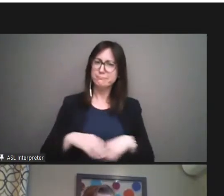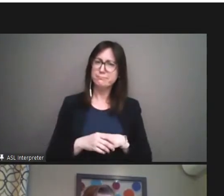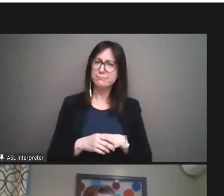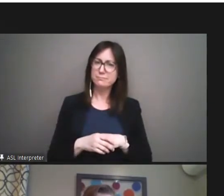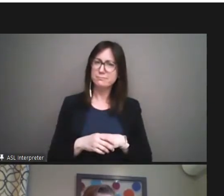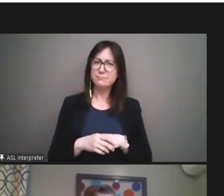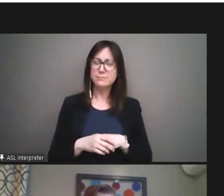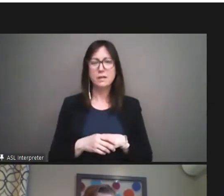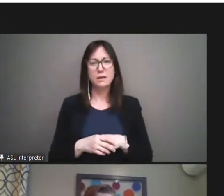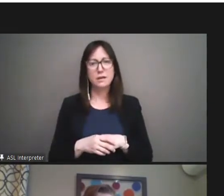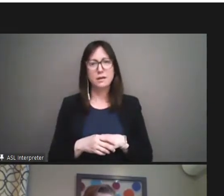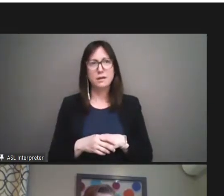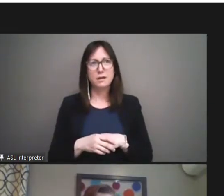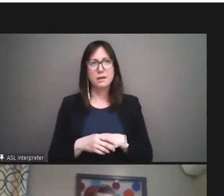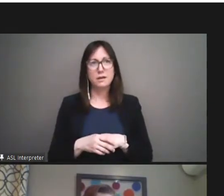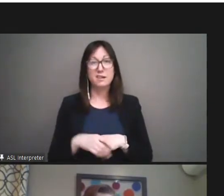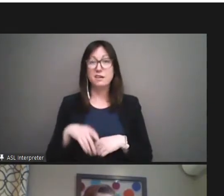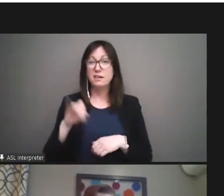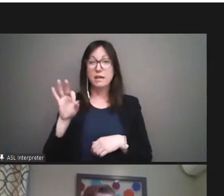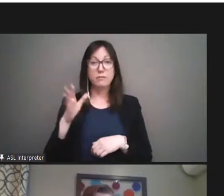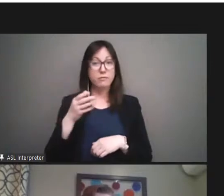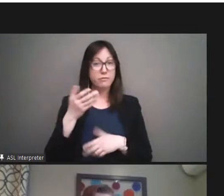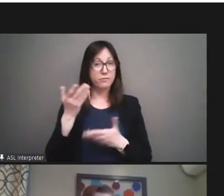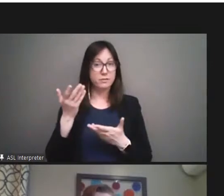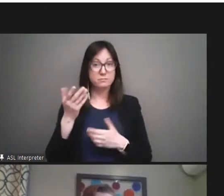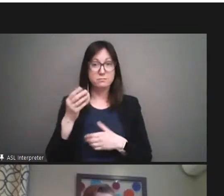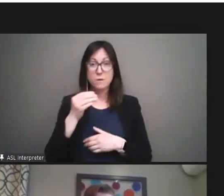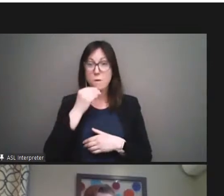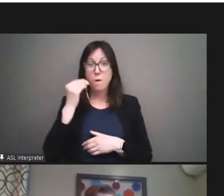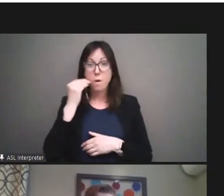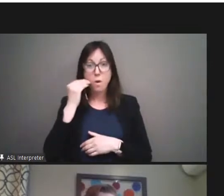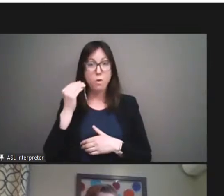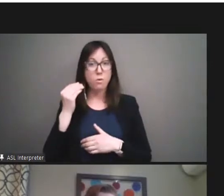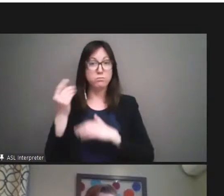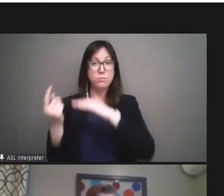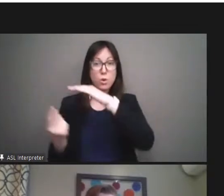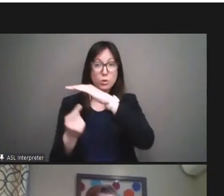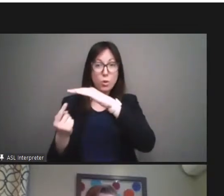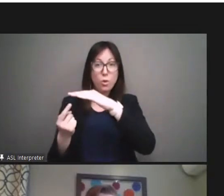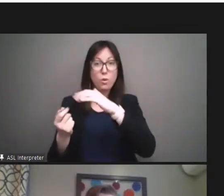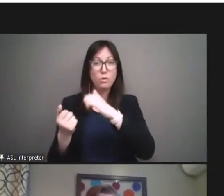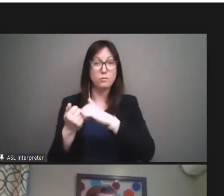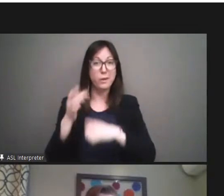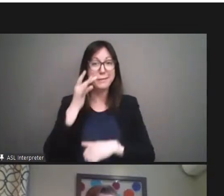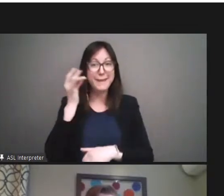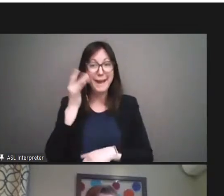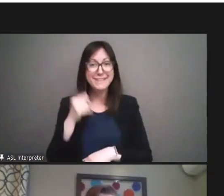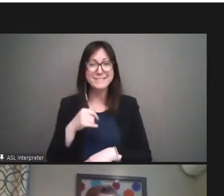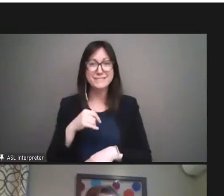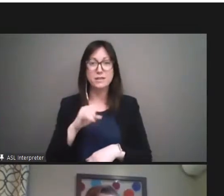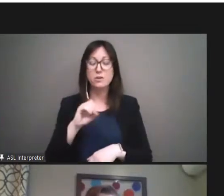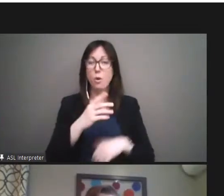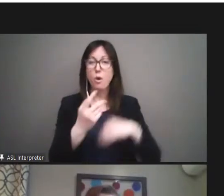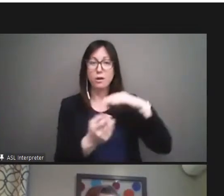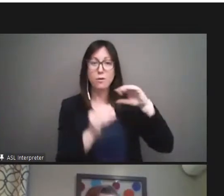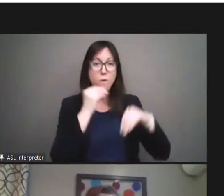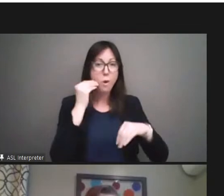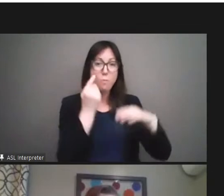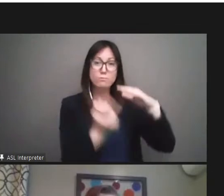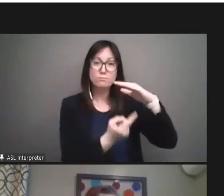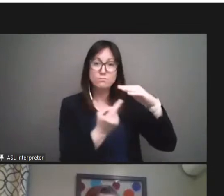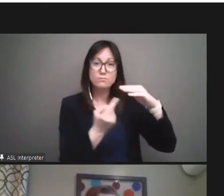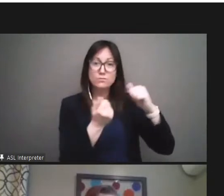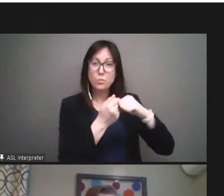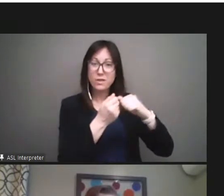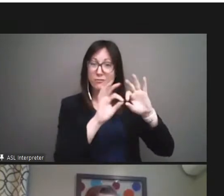to, if you're in your house on your own with your cat, with your family, to kind of look around your space